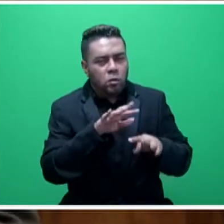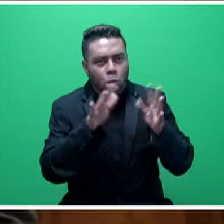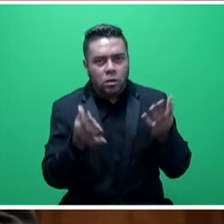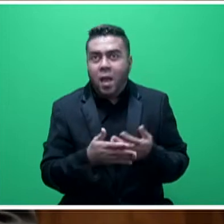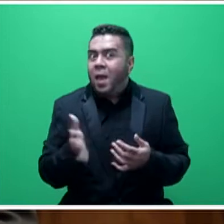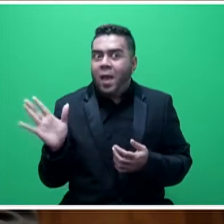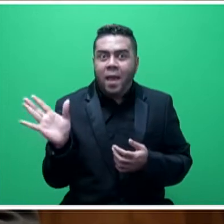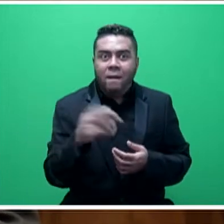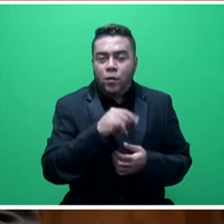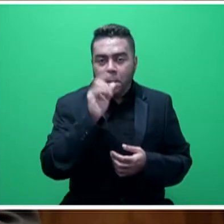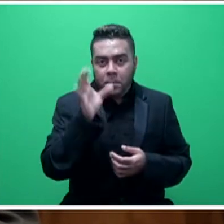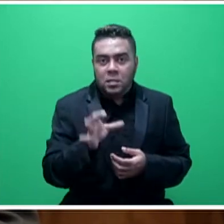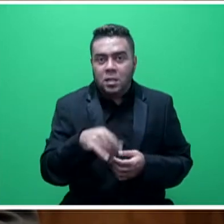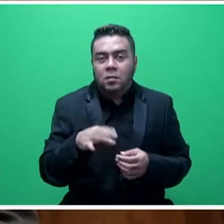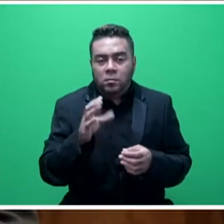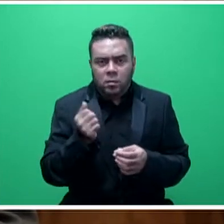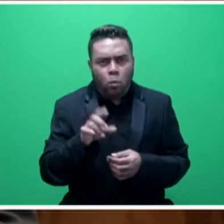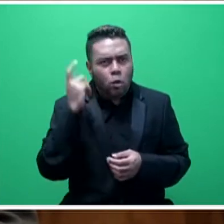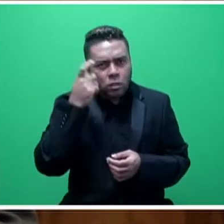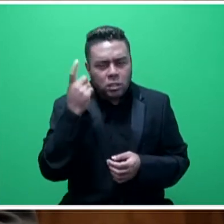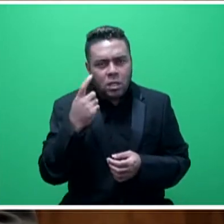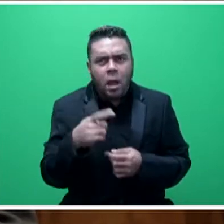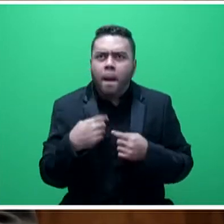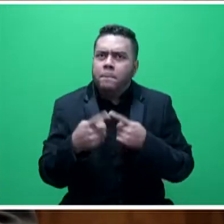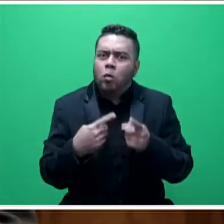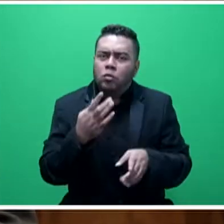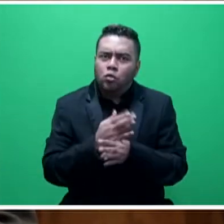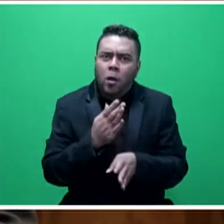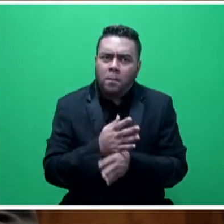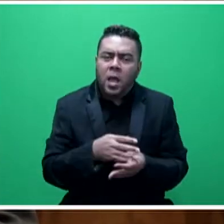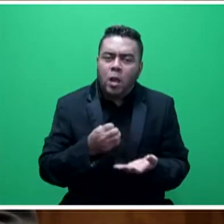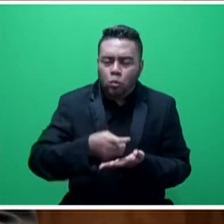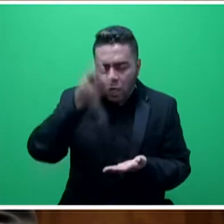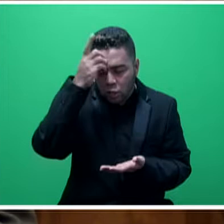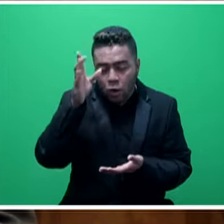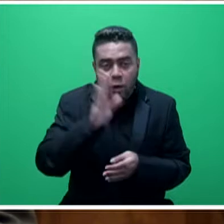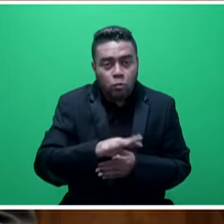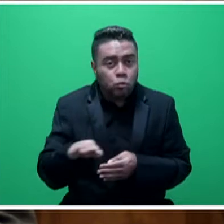is concerned about the health, about the economy, about job security and education of our children.